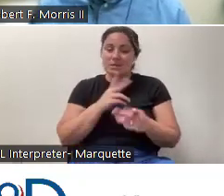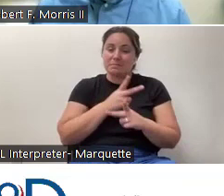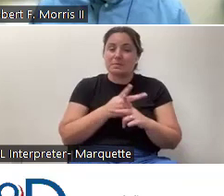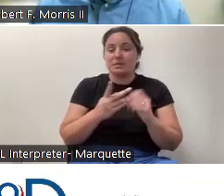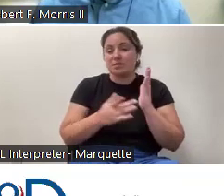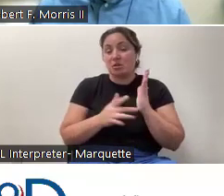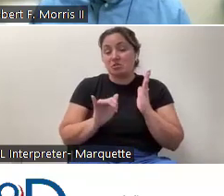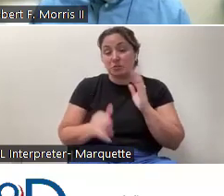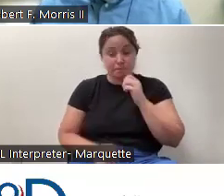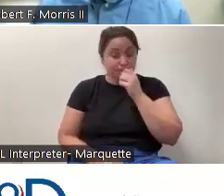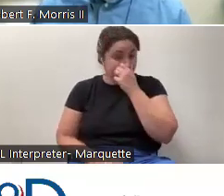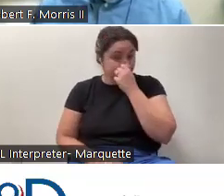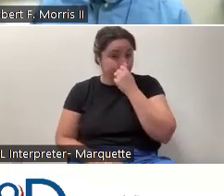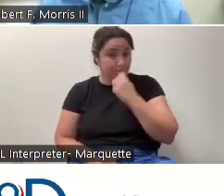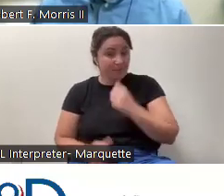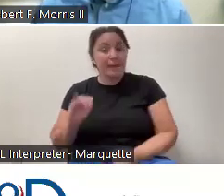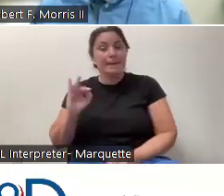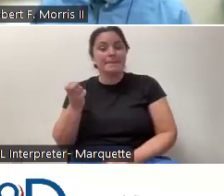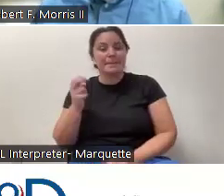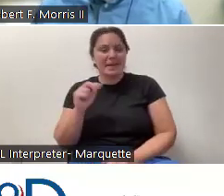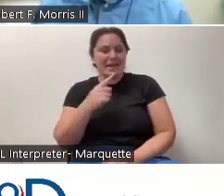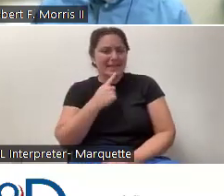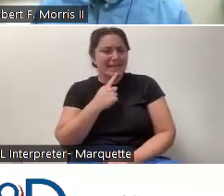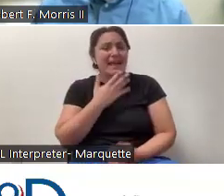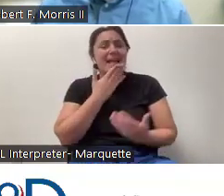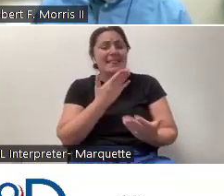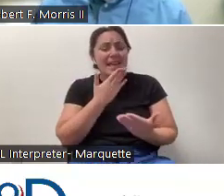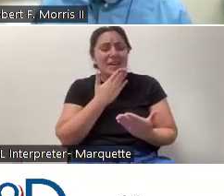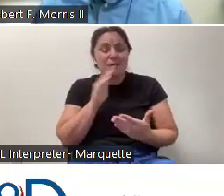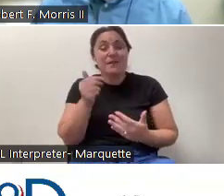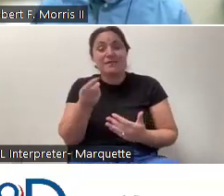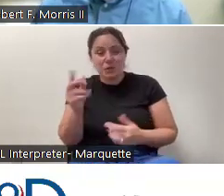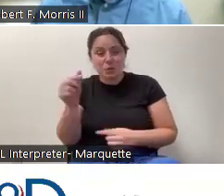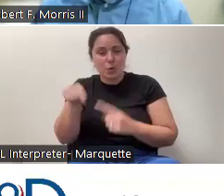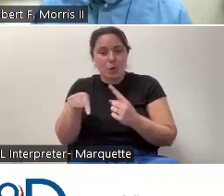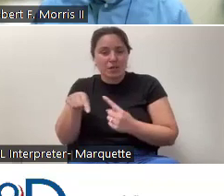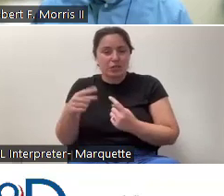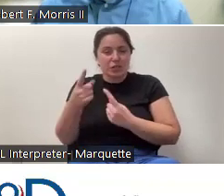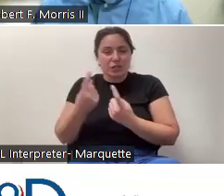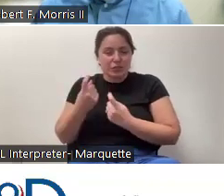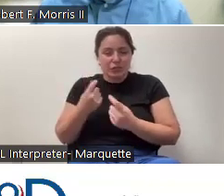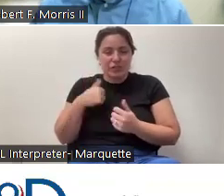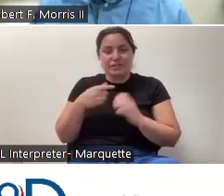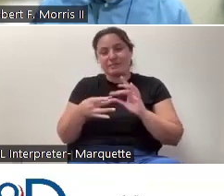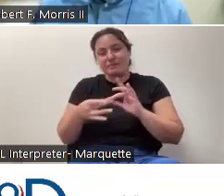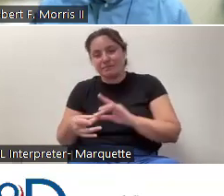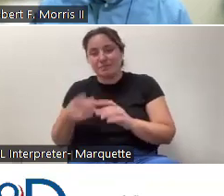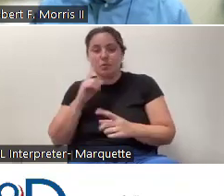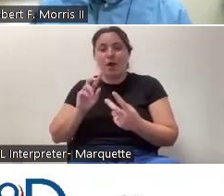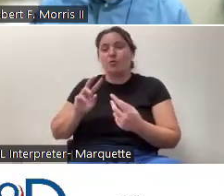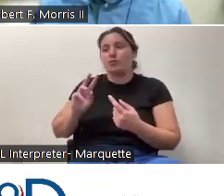That's great. Thanks so much, Blake, for sharing. I actually saw a couple of questions come in about the reverse job fair, so we'll have to come back to those.